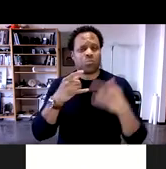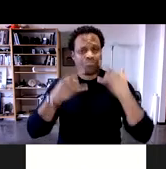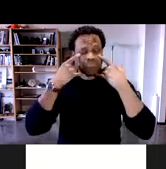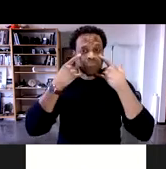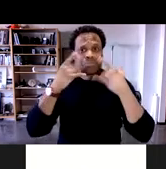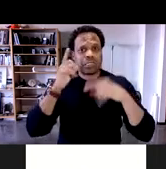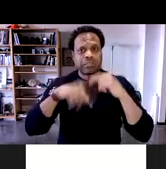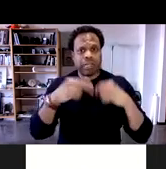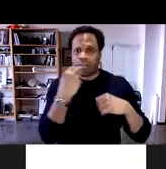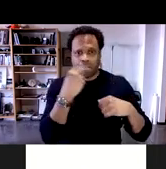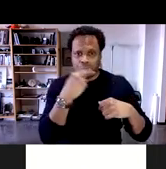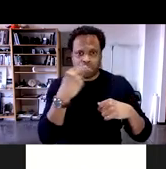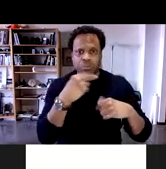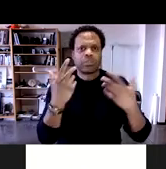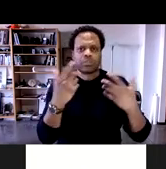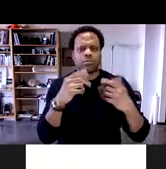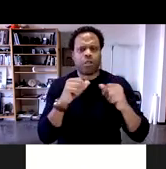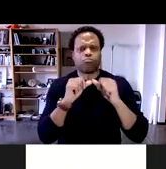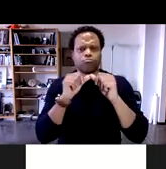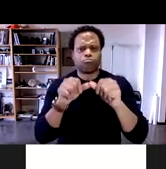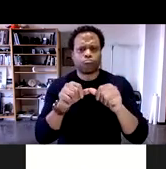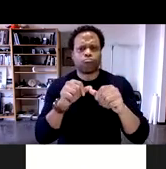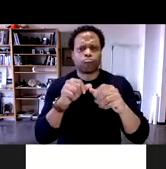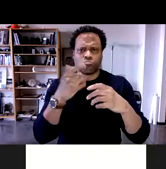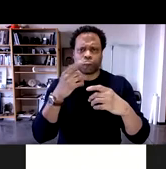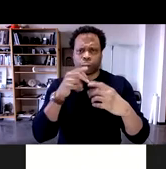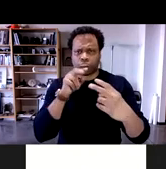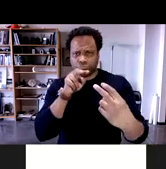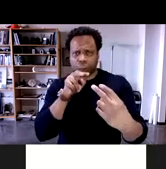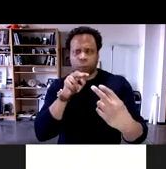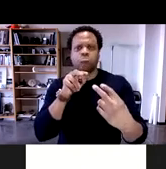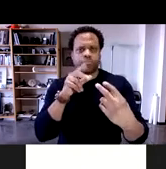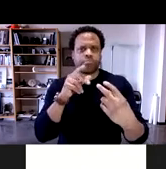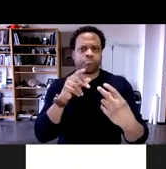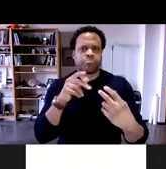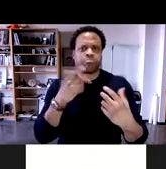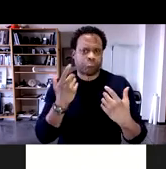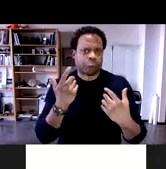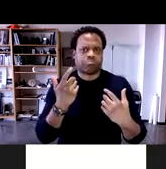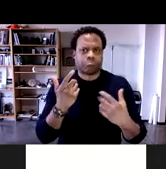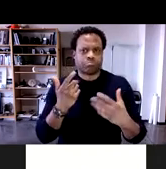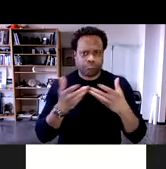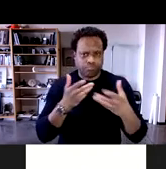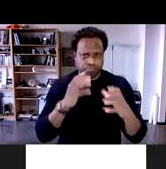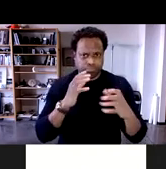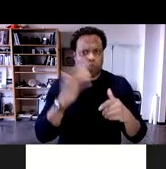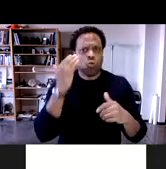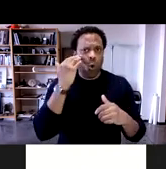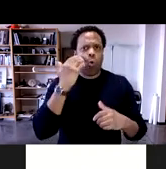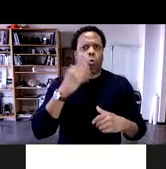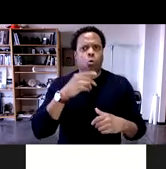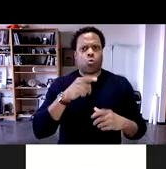Maintain good eye contact as well, whether you have the mask on or whether they use lip reading or not, just keep that eye contact good and